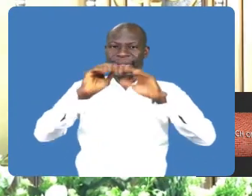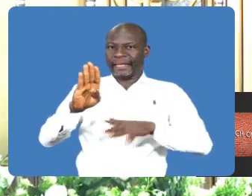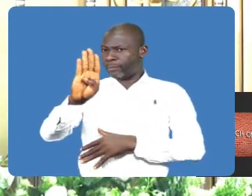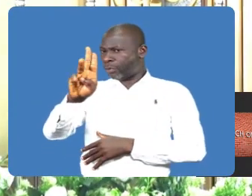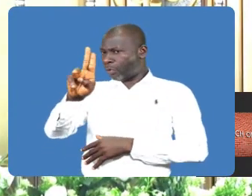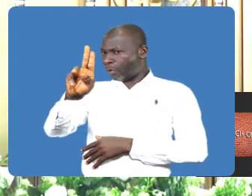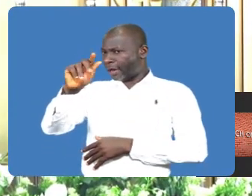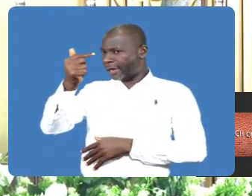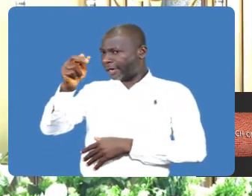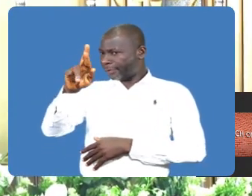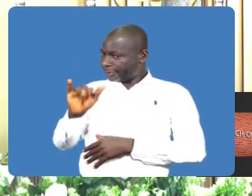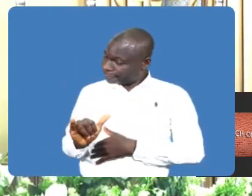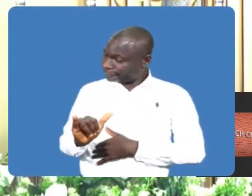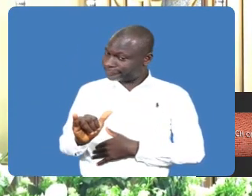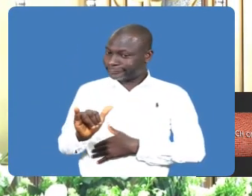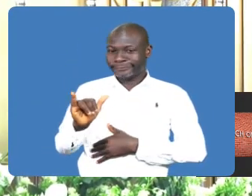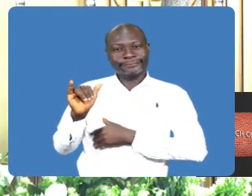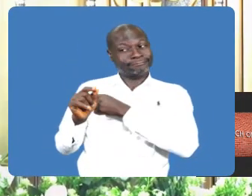Bless Bugre.